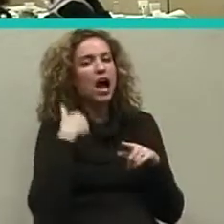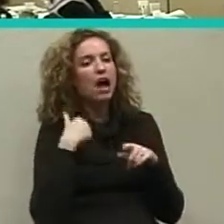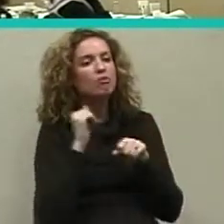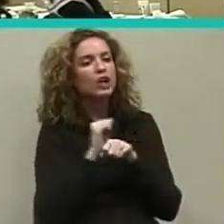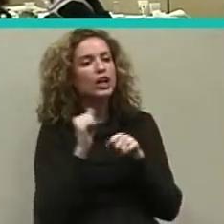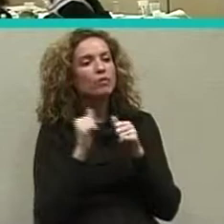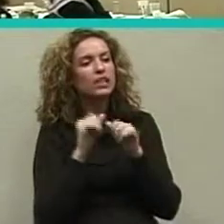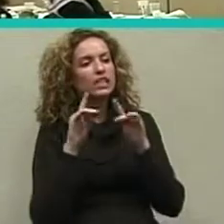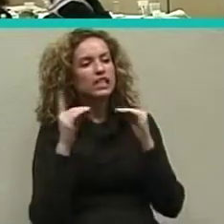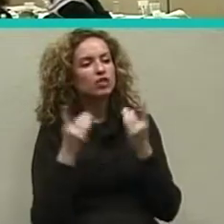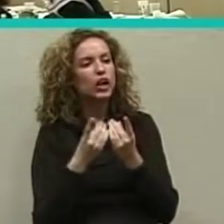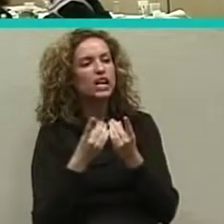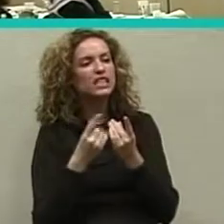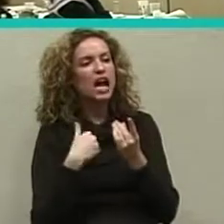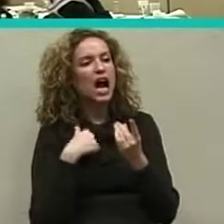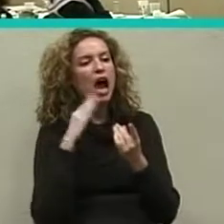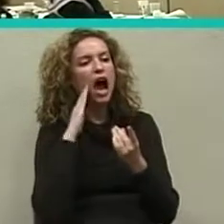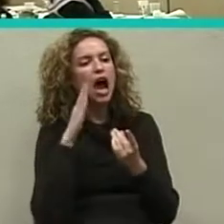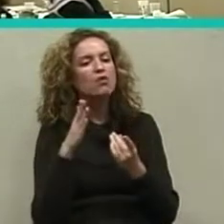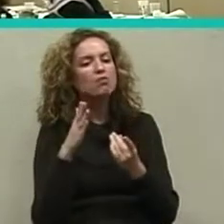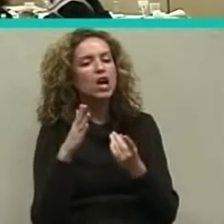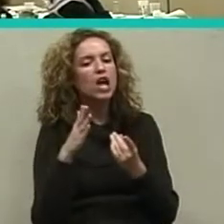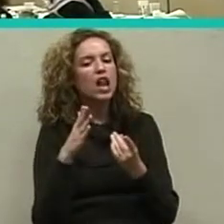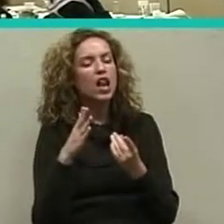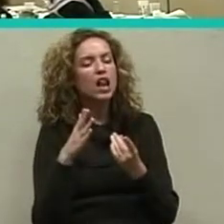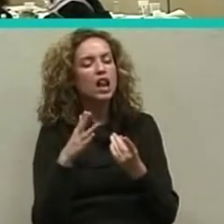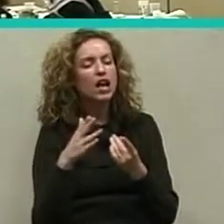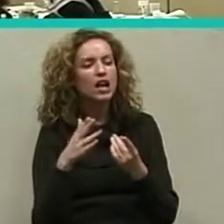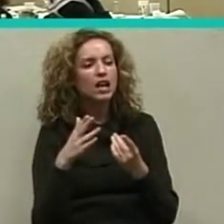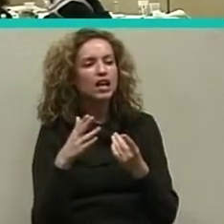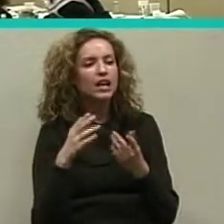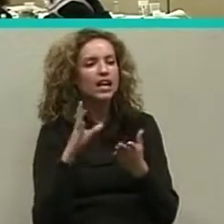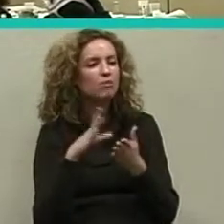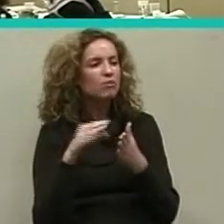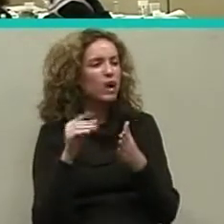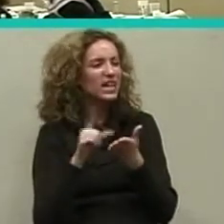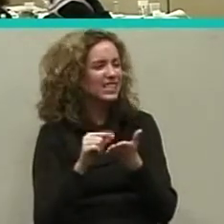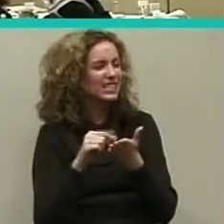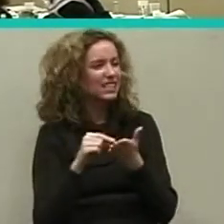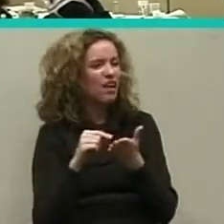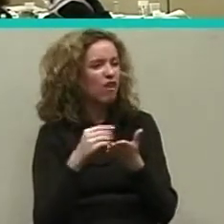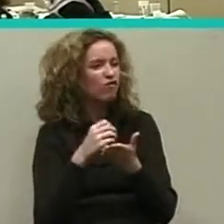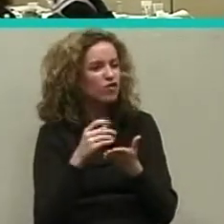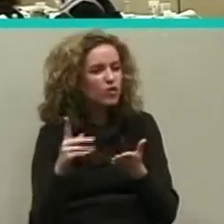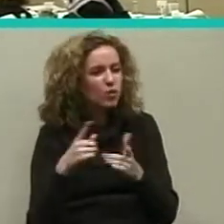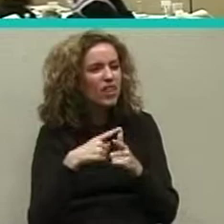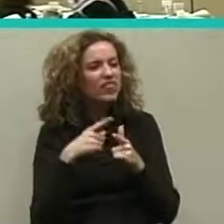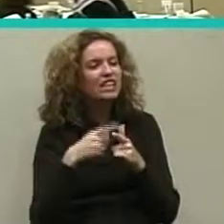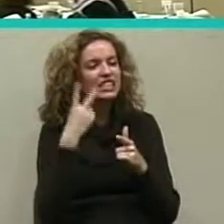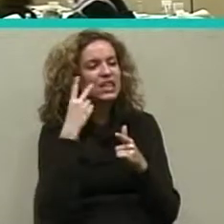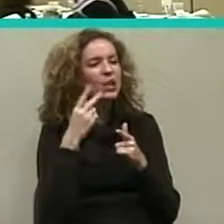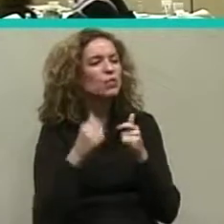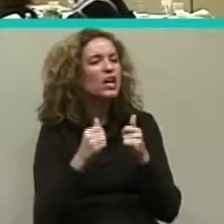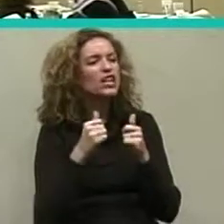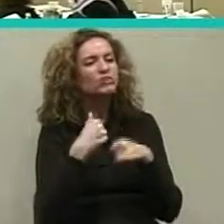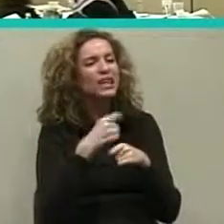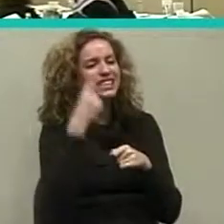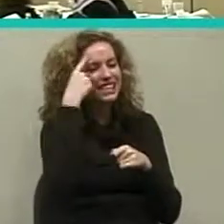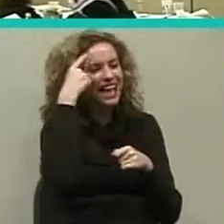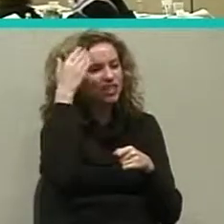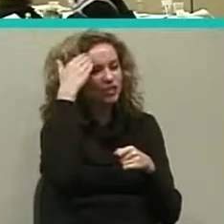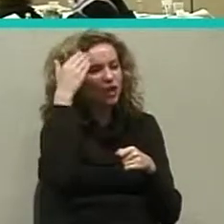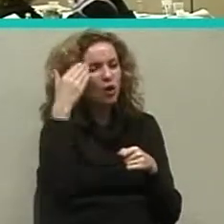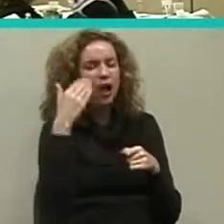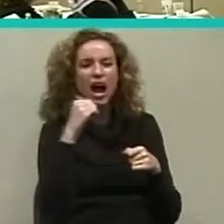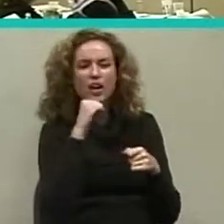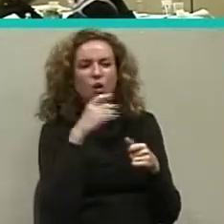identify a form, is to download a bunch of them and see which one kind of makes sense. Again, I try to stay away. A lot of times they want one that I can just check things.